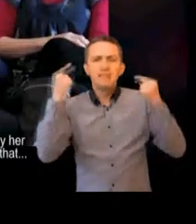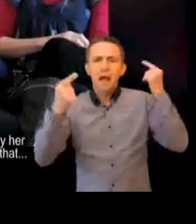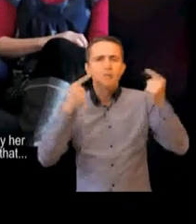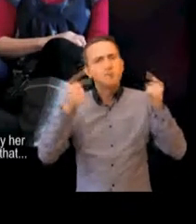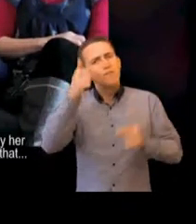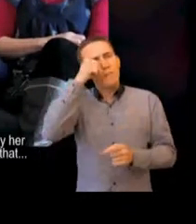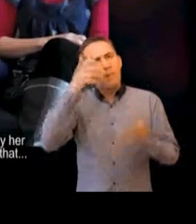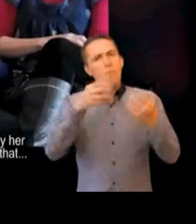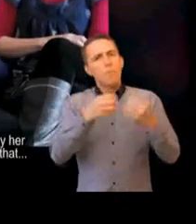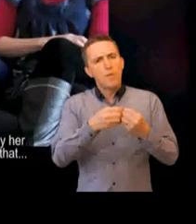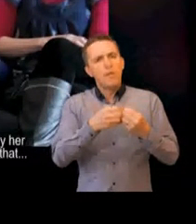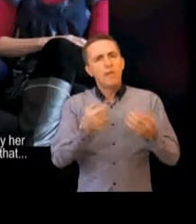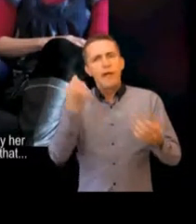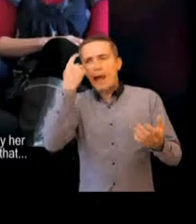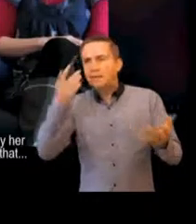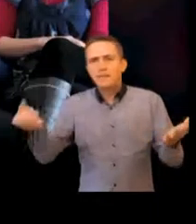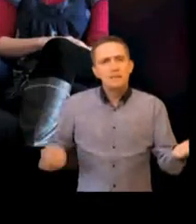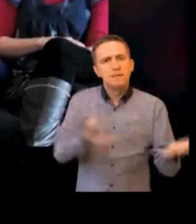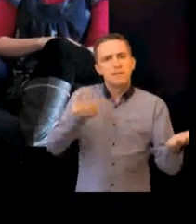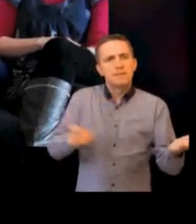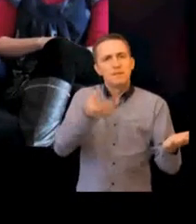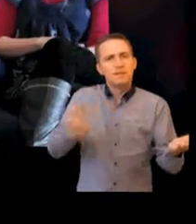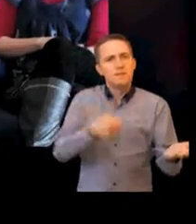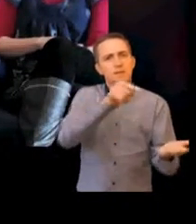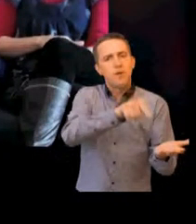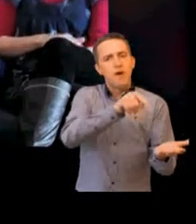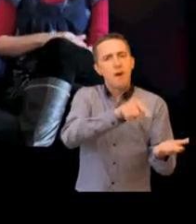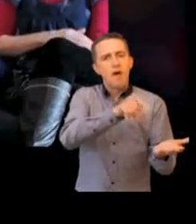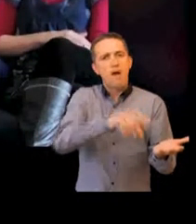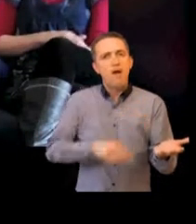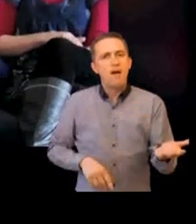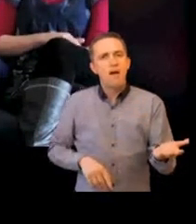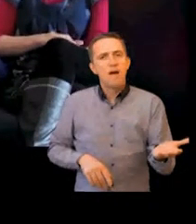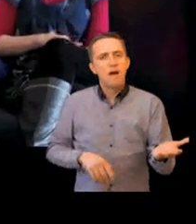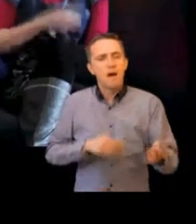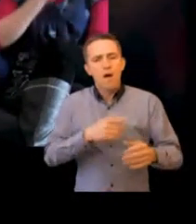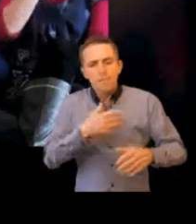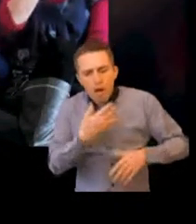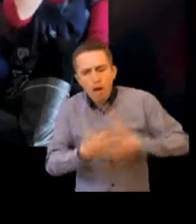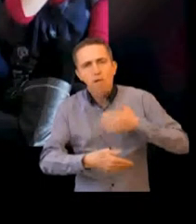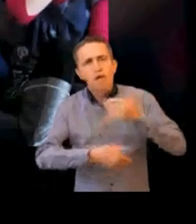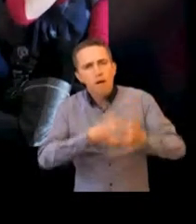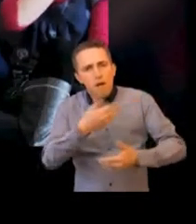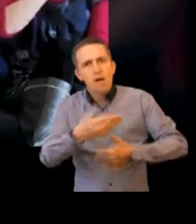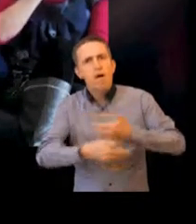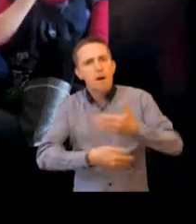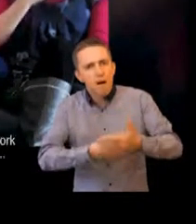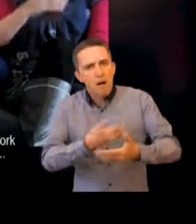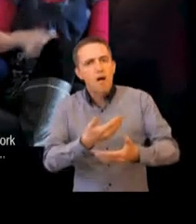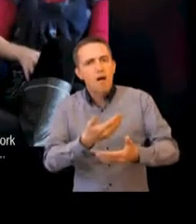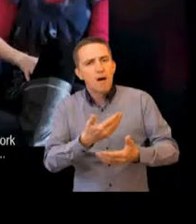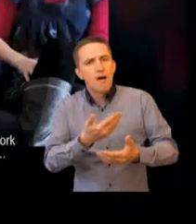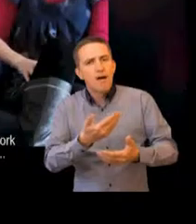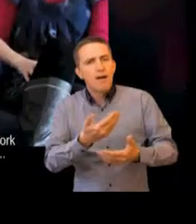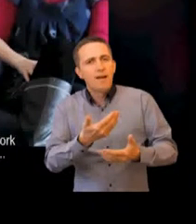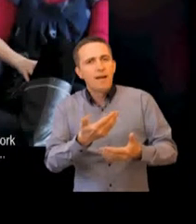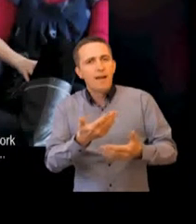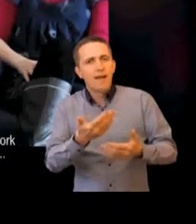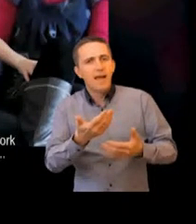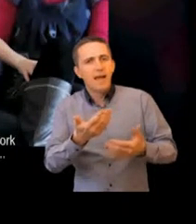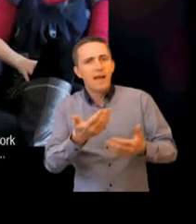heightened, therefore sounds and things trigger off a startle reflex and make her really, really